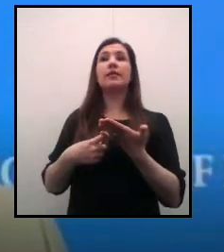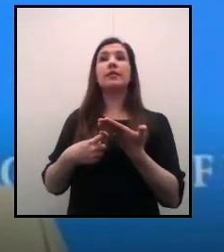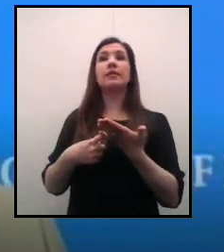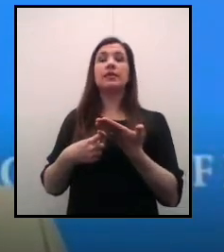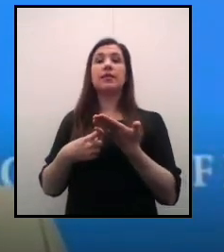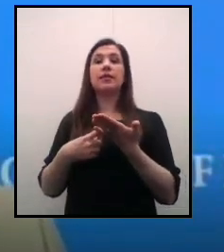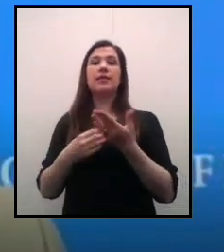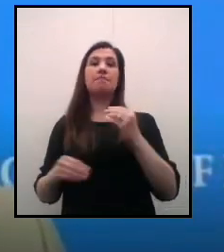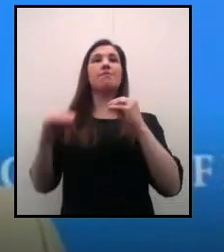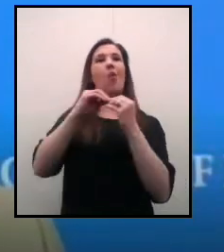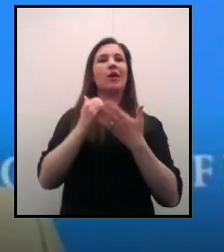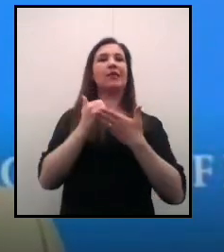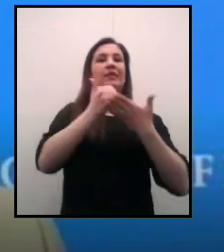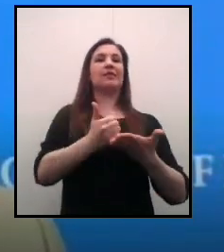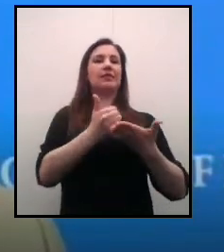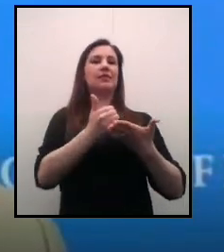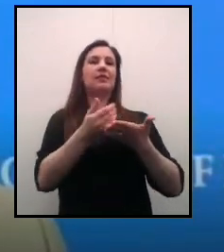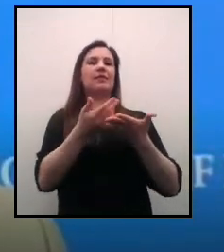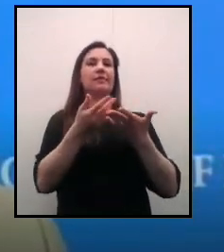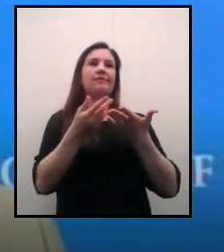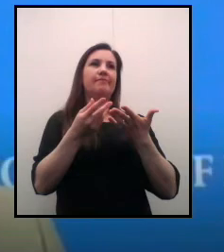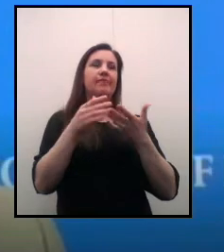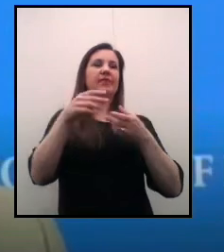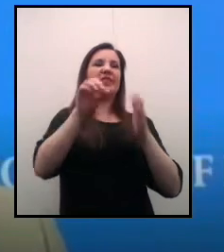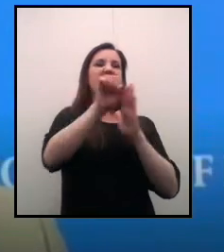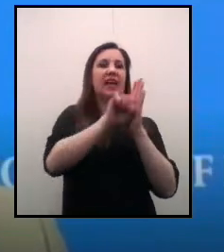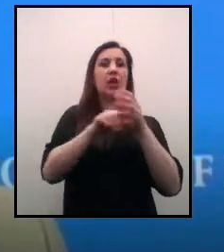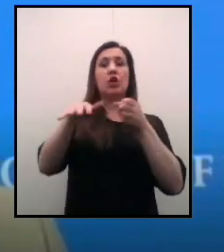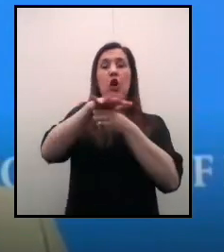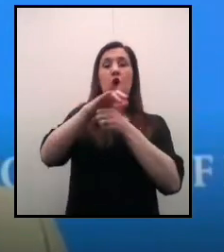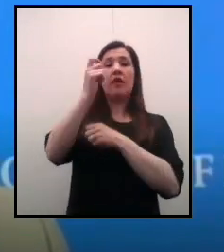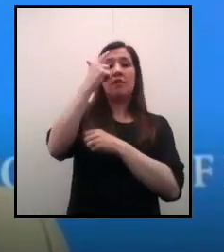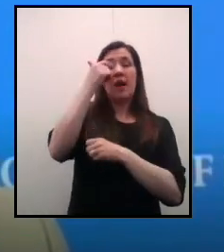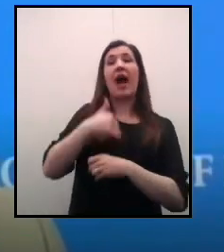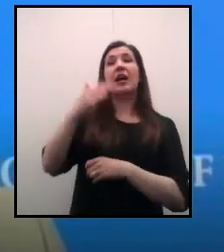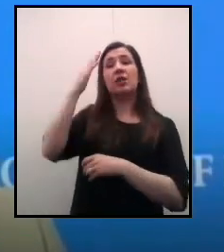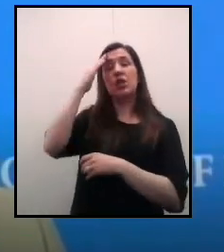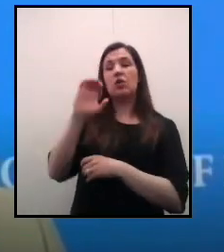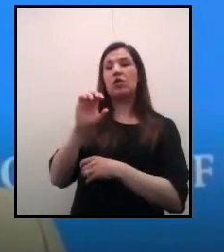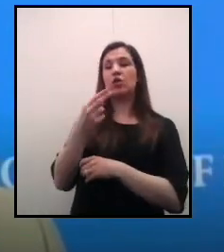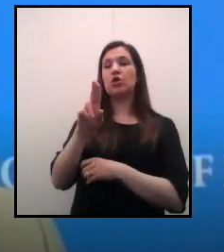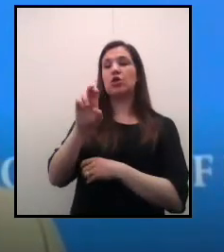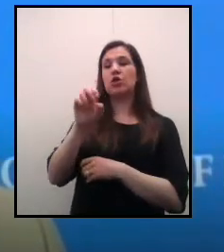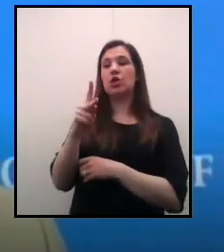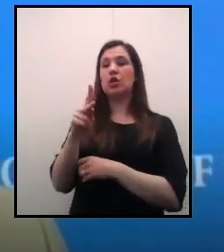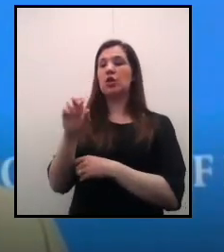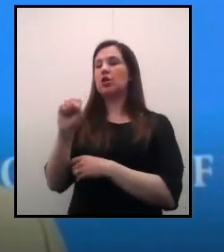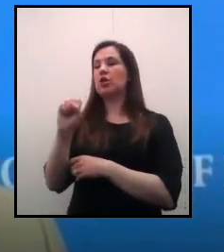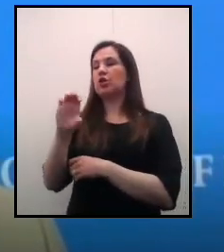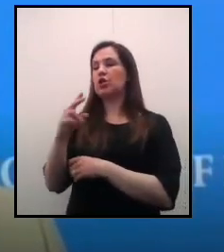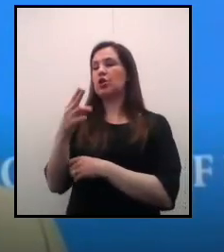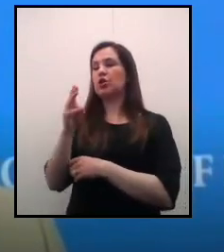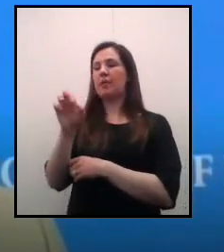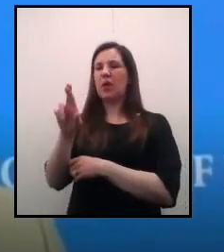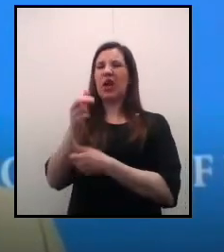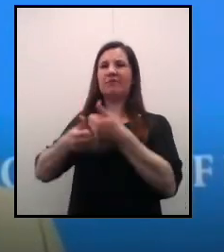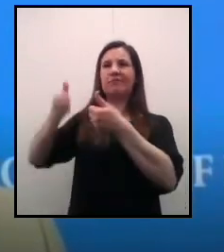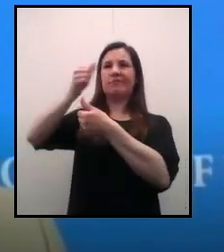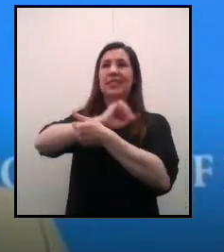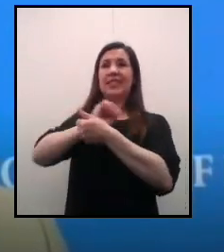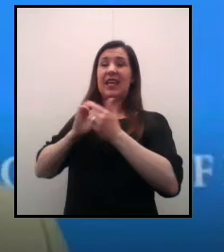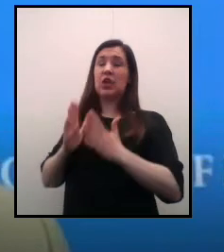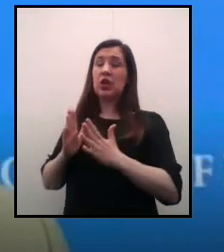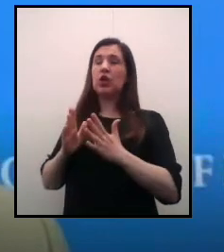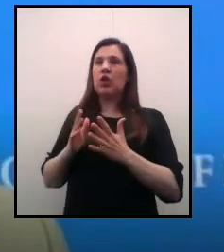package to assist state and local governments. I know Senator Chuck Schumer is fighting very hard for it, our senior senator, and it's something that must be